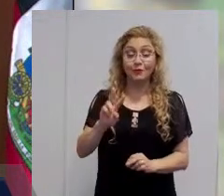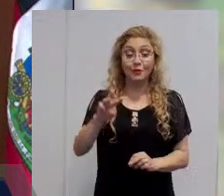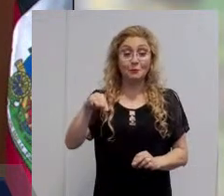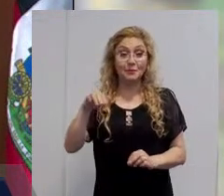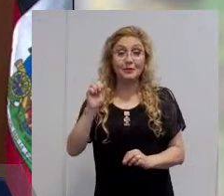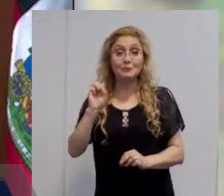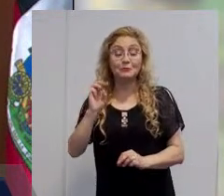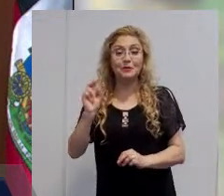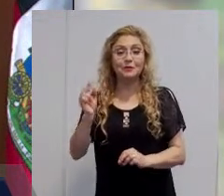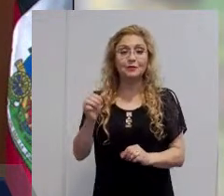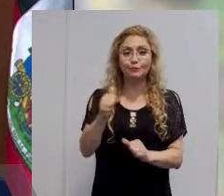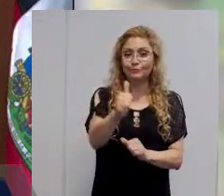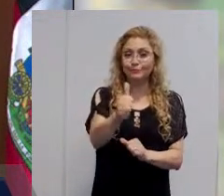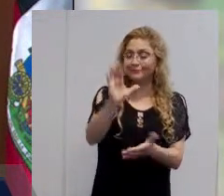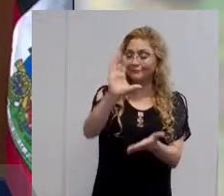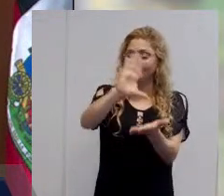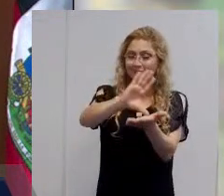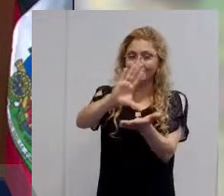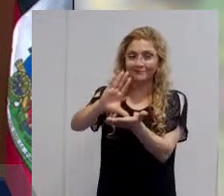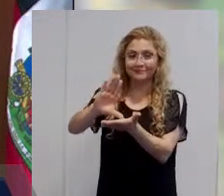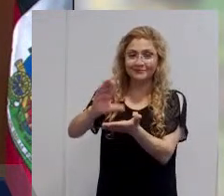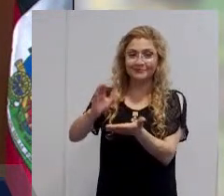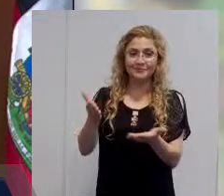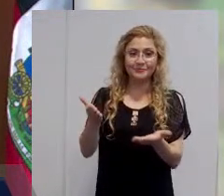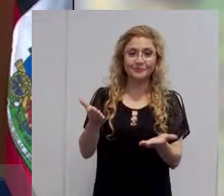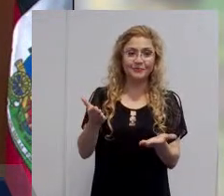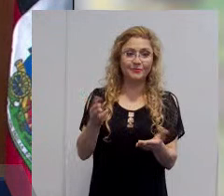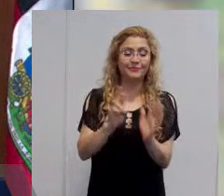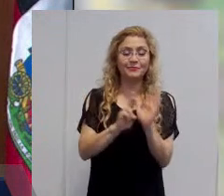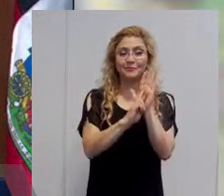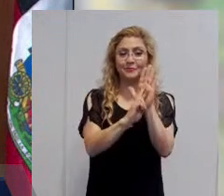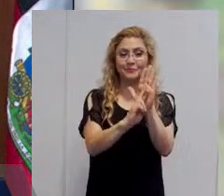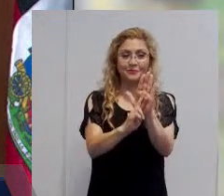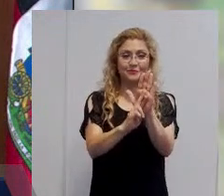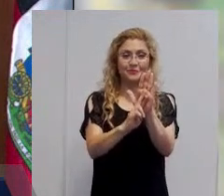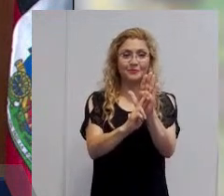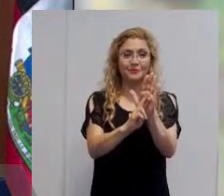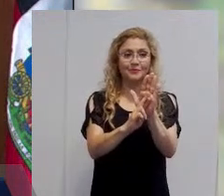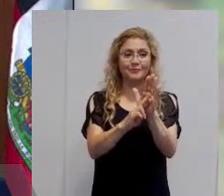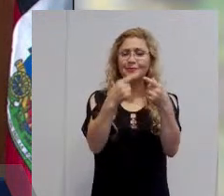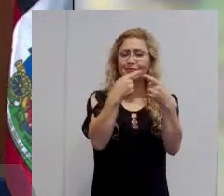viceministras, vice ministers, national authorities,